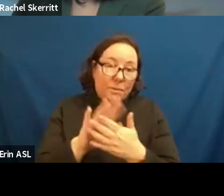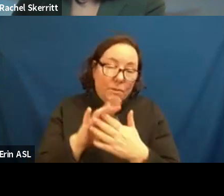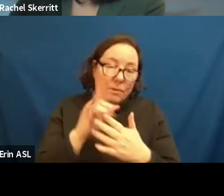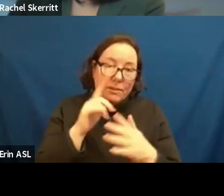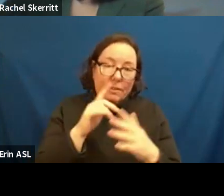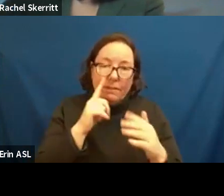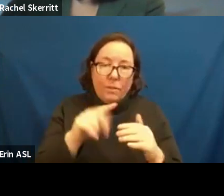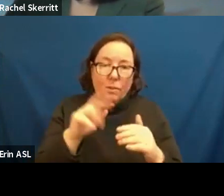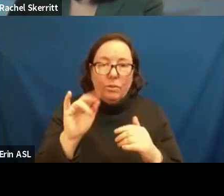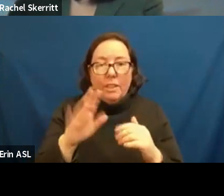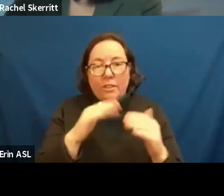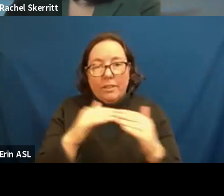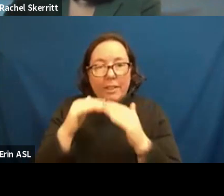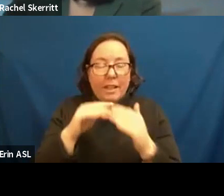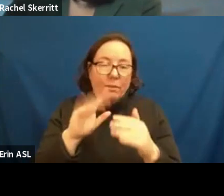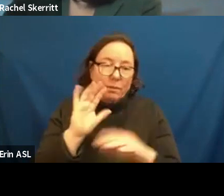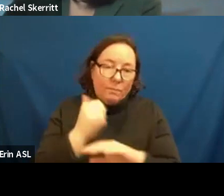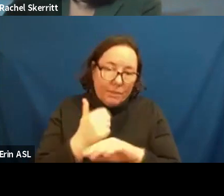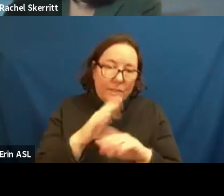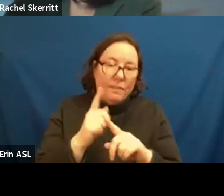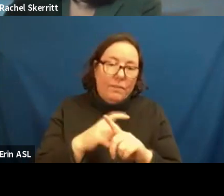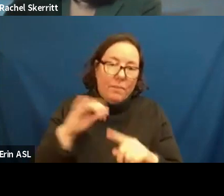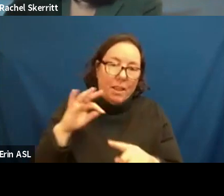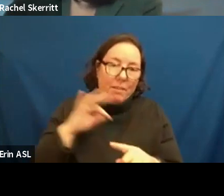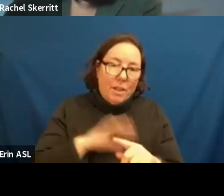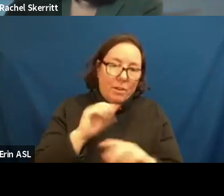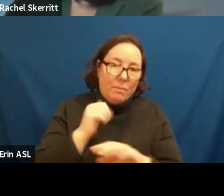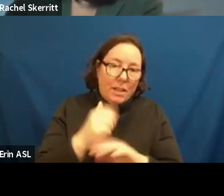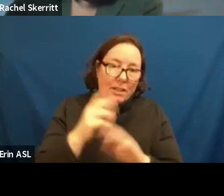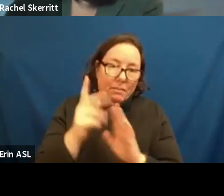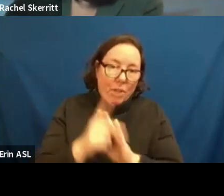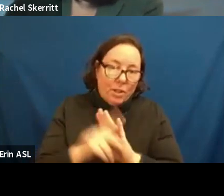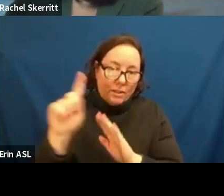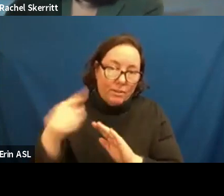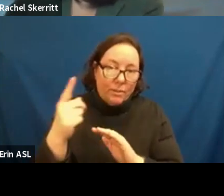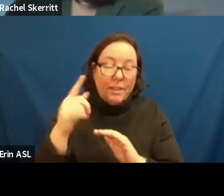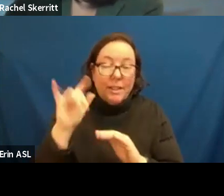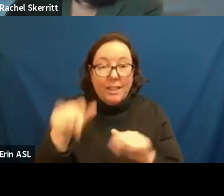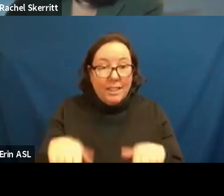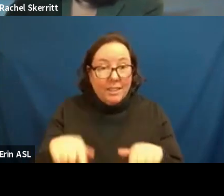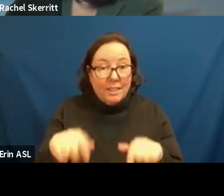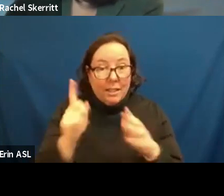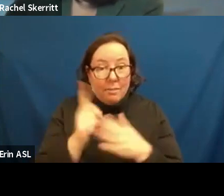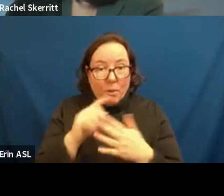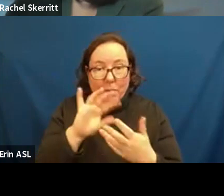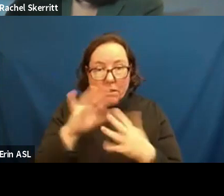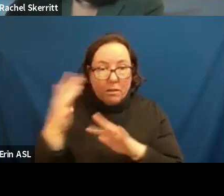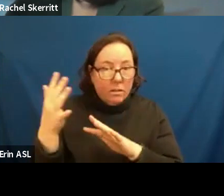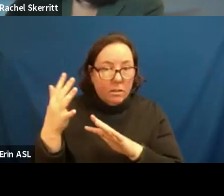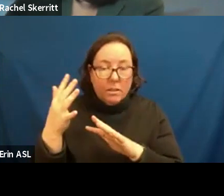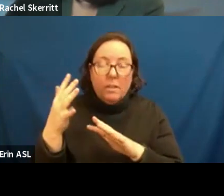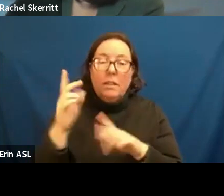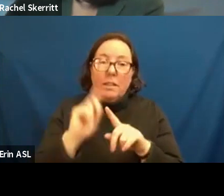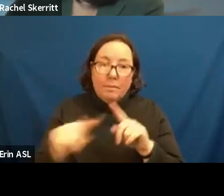by a solely merit-based admissions policy. This historical moment we find ourselves in, though incredibly disturbing and destabilizing, offers